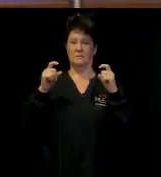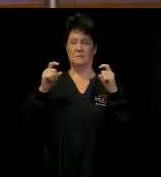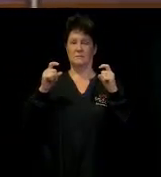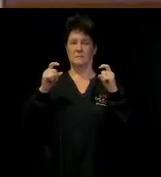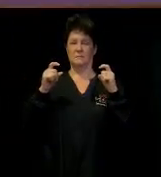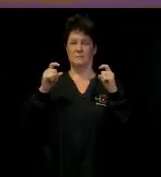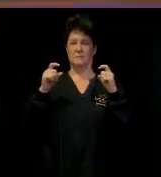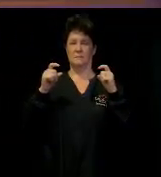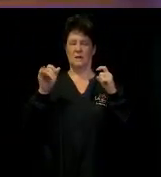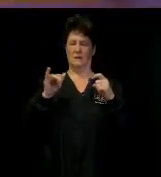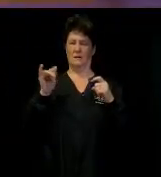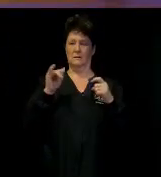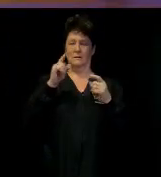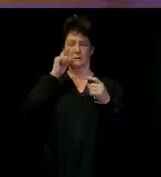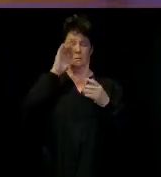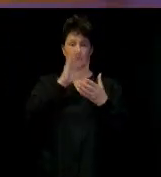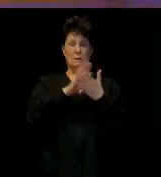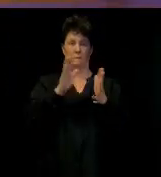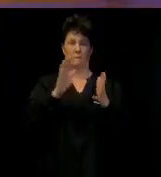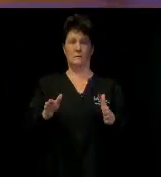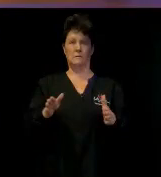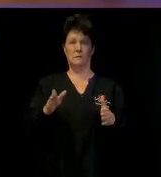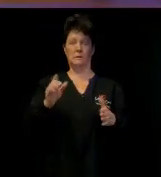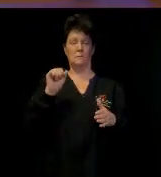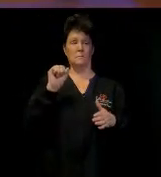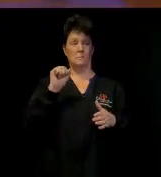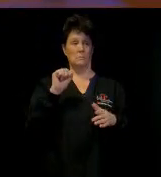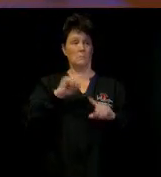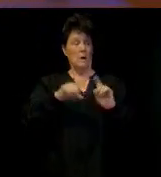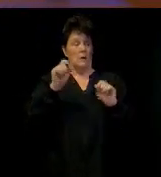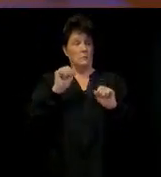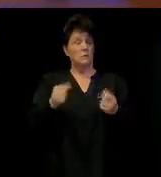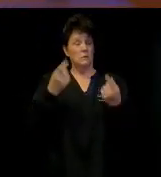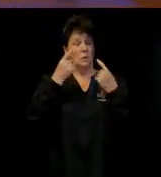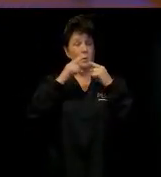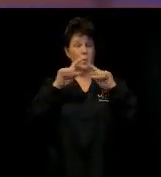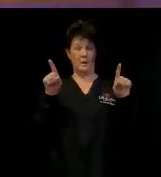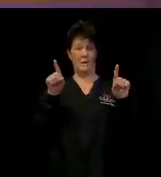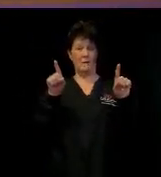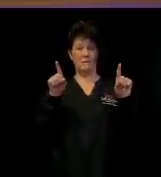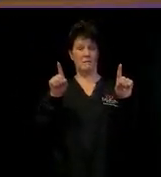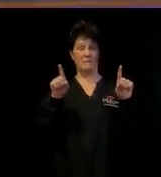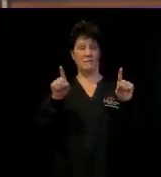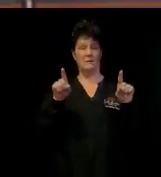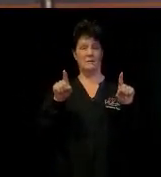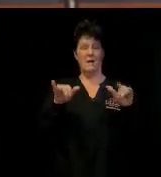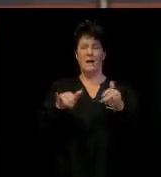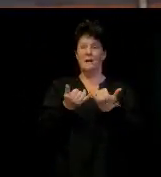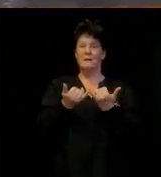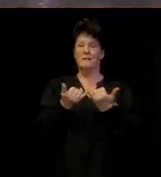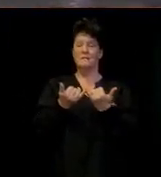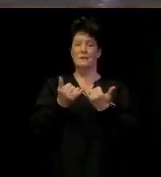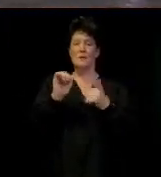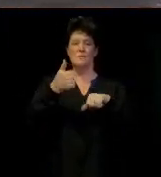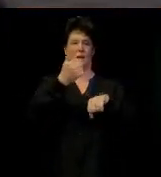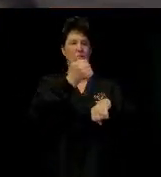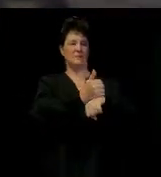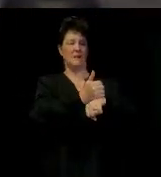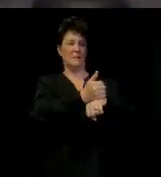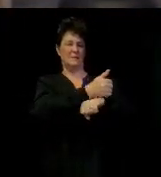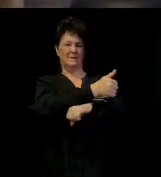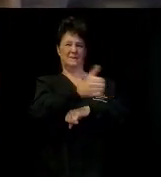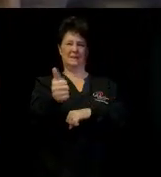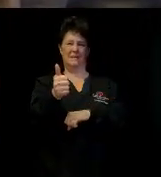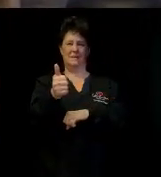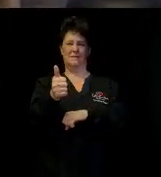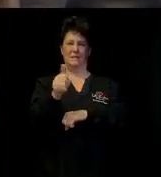things. And I want you to know you can win in those circumstances. But here's how you have to win. You have to establish yourself knowing you never can